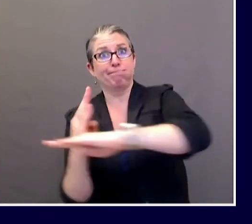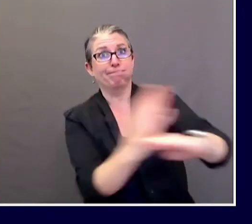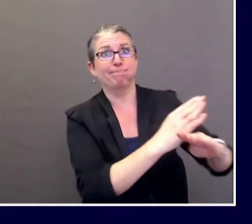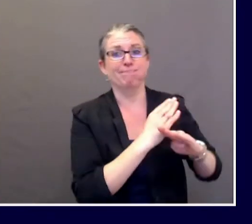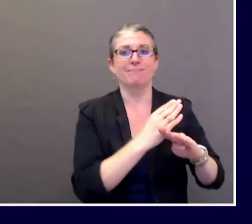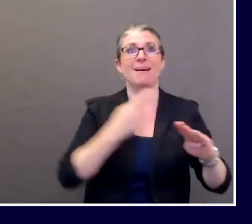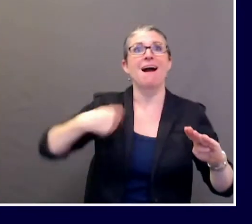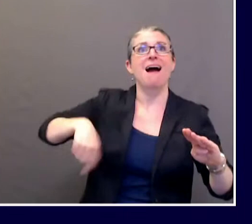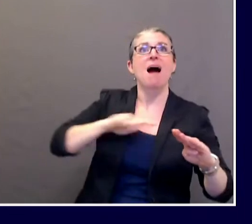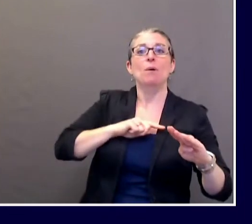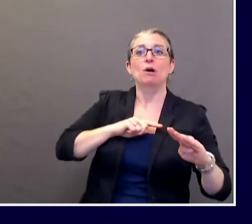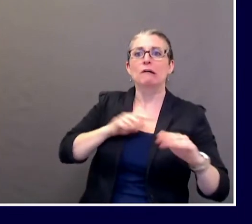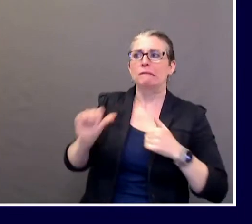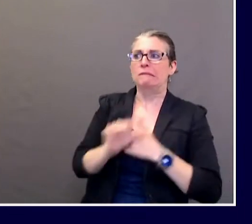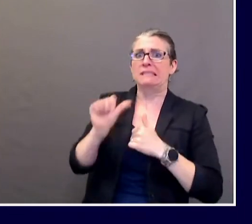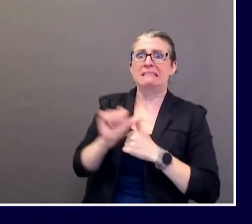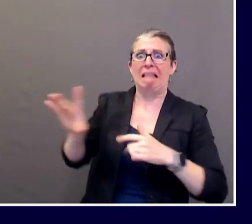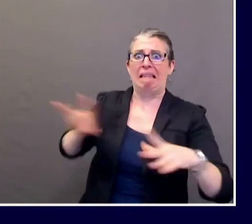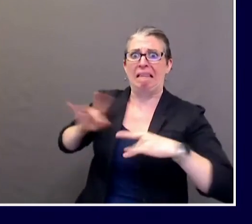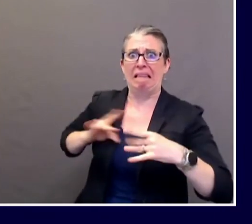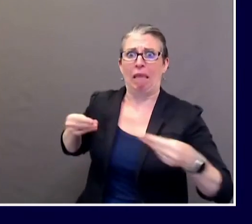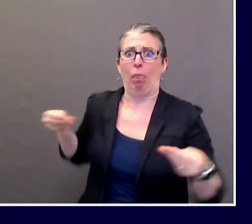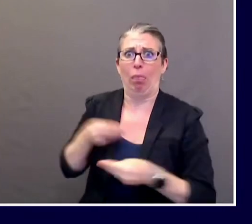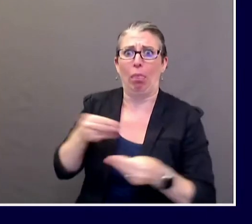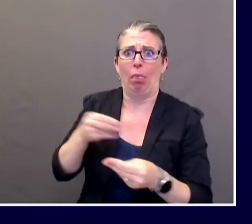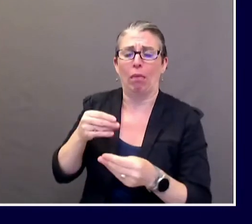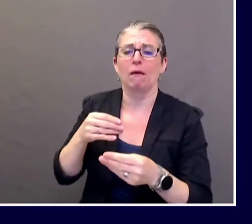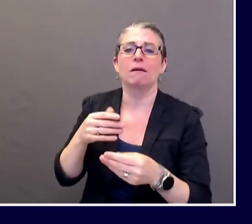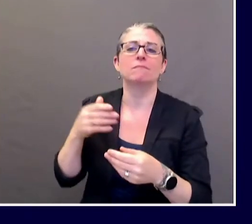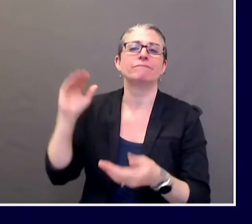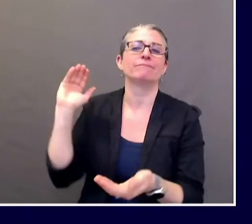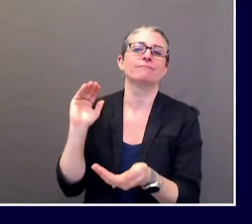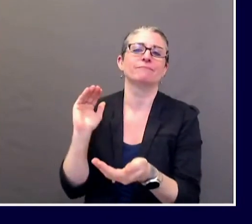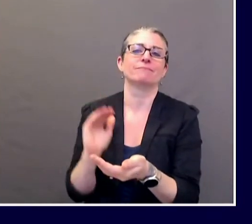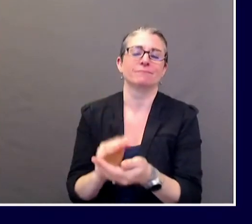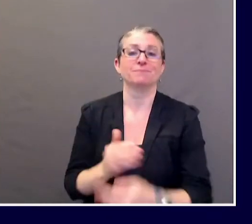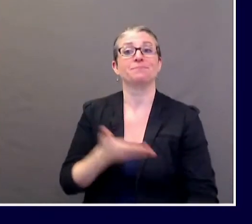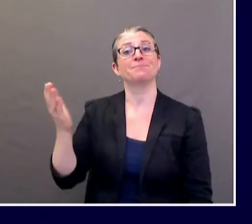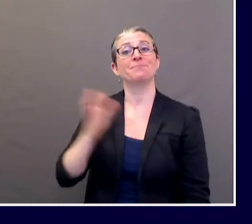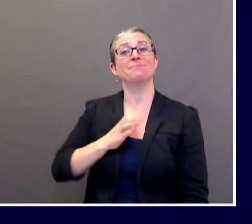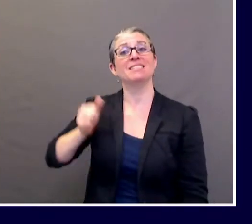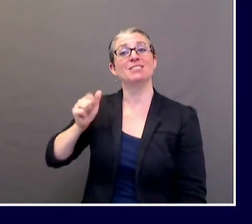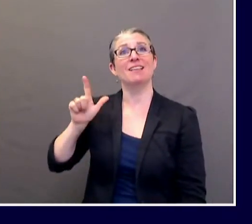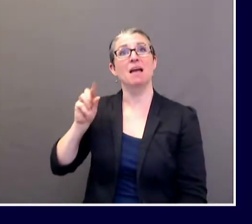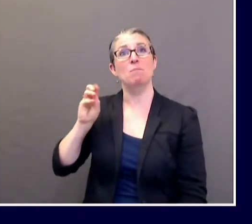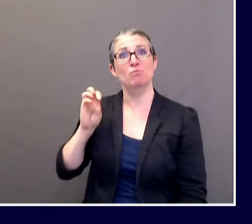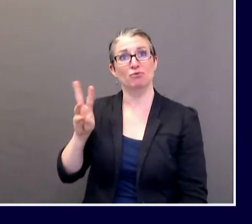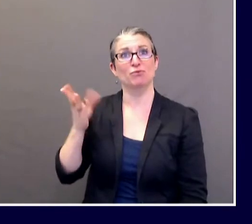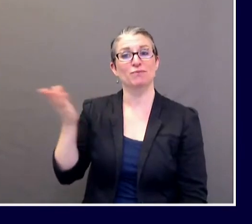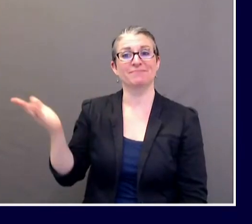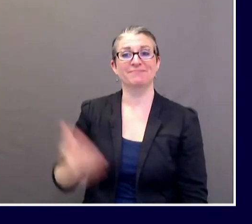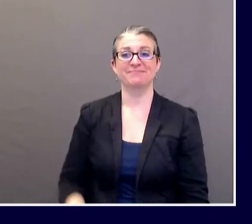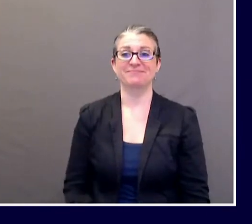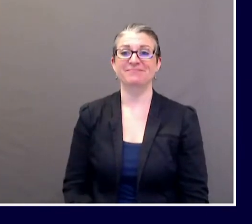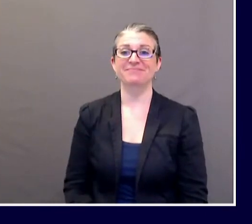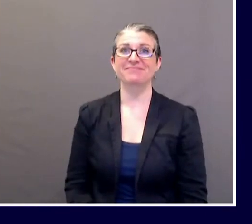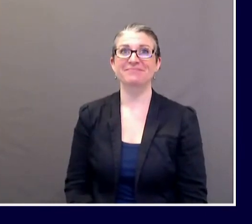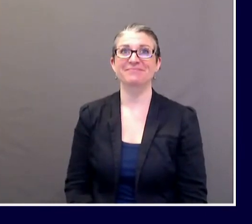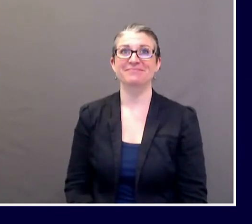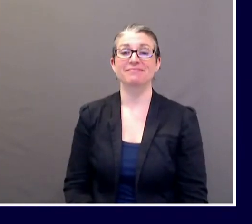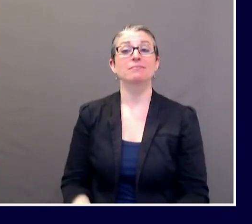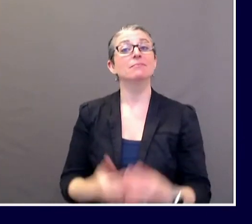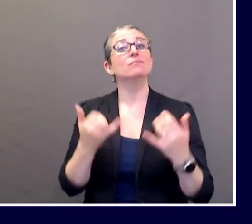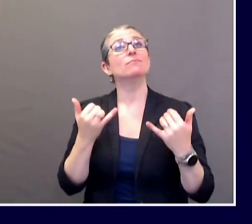now. Thank you, Dr. Shah. Today, the Mills administration announced that it will partner with